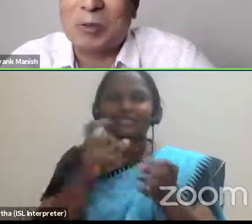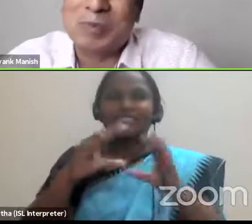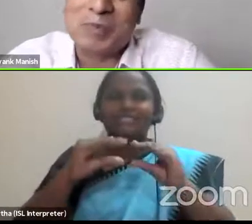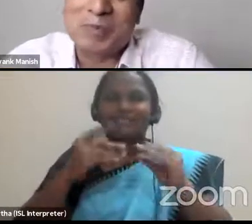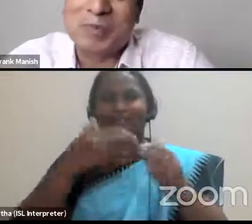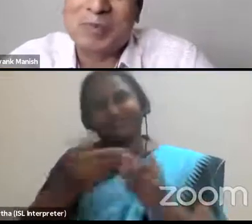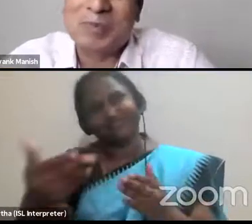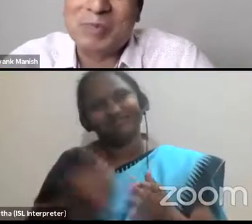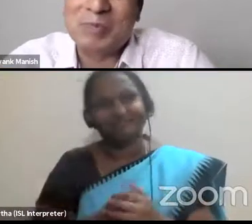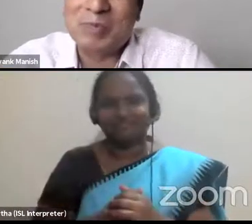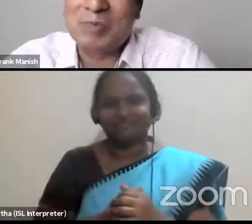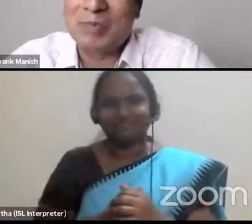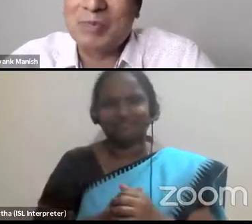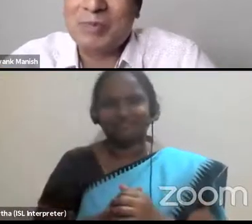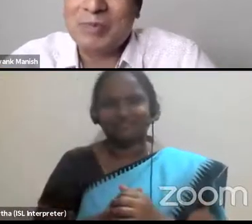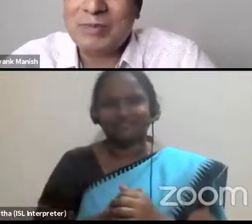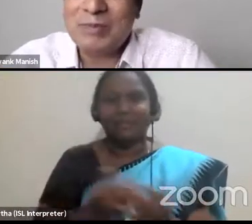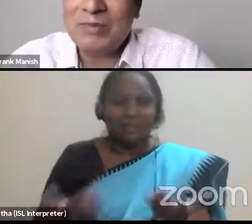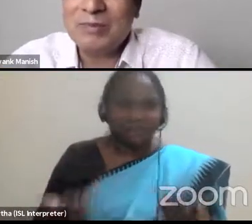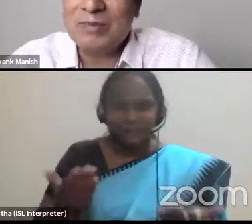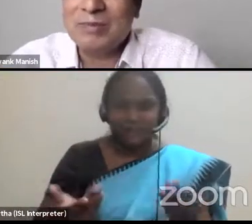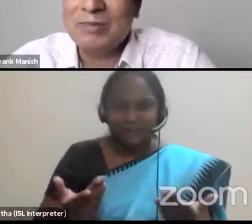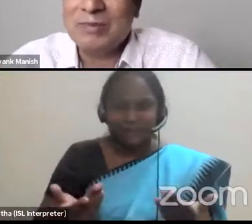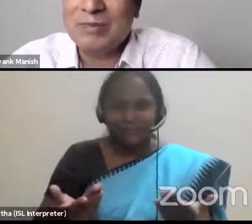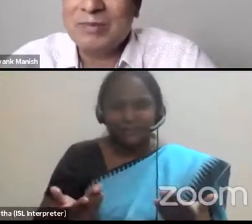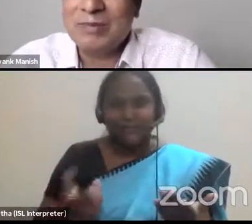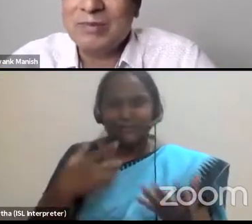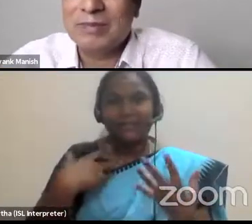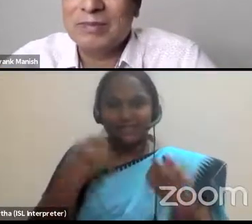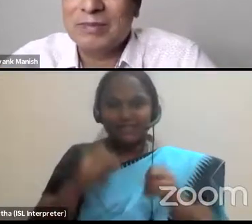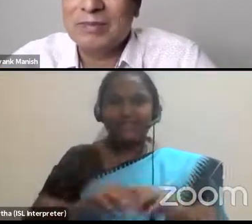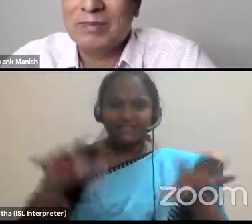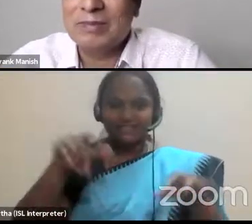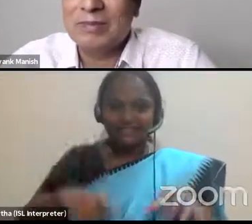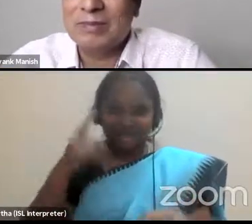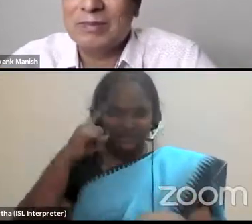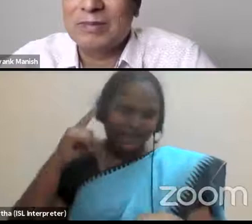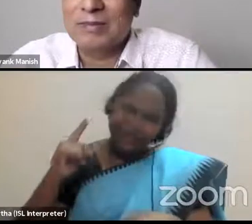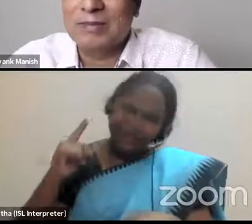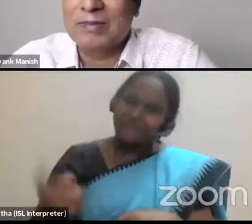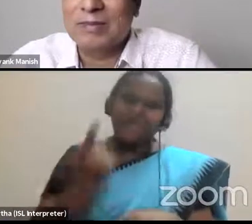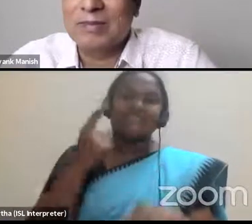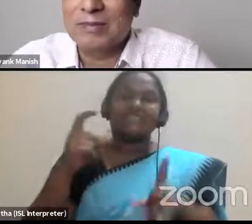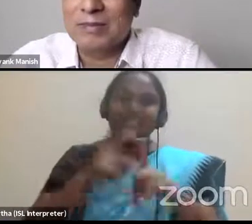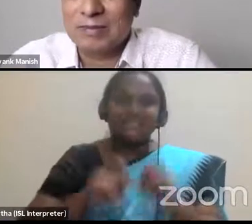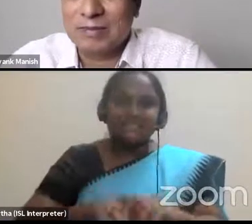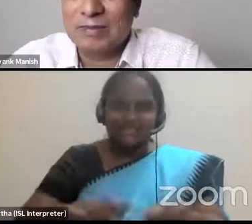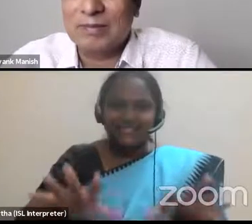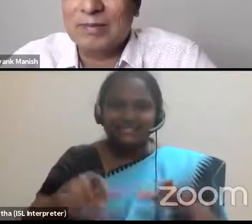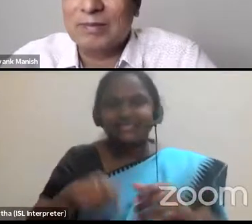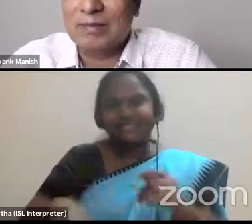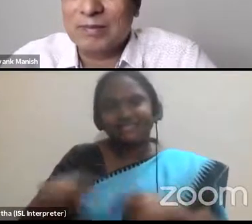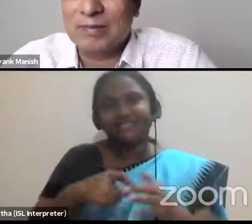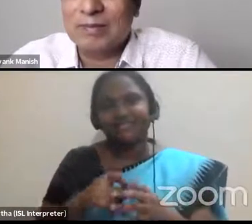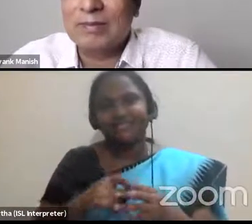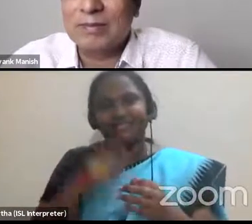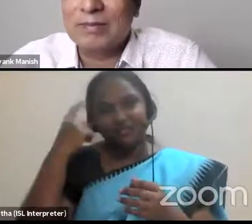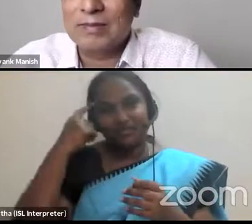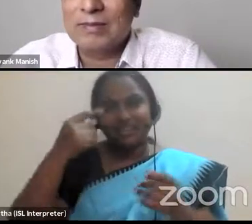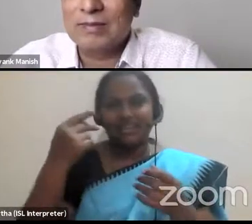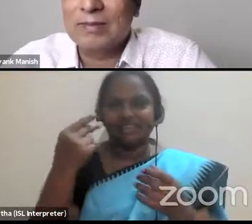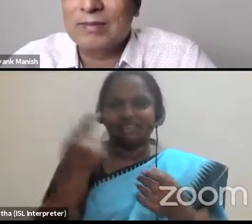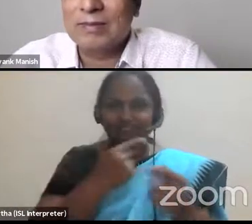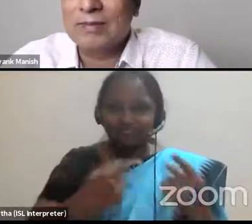side. Perfect. And Shubhashis, maybe, we've now launched kind of the first digital persona of an artist in